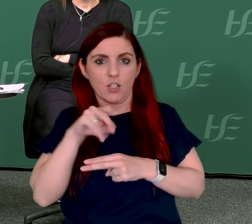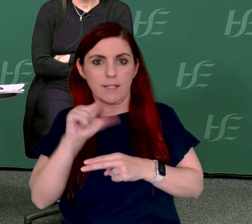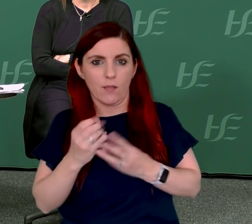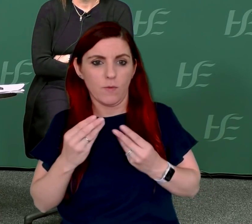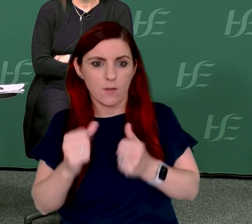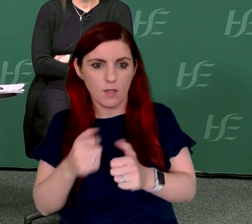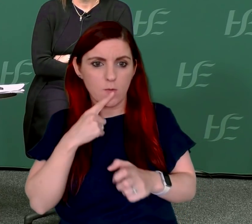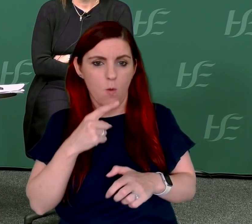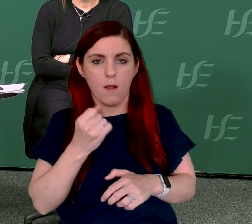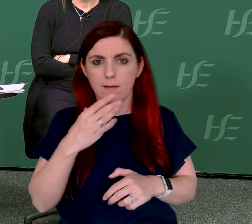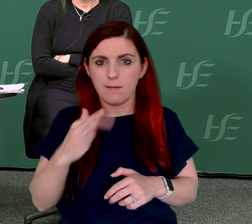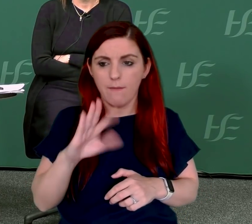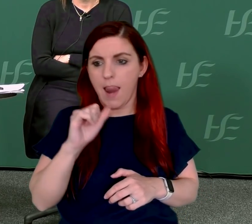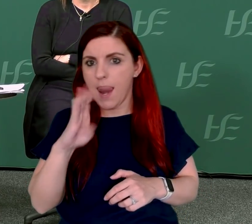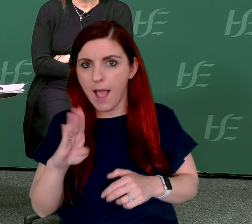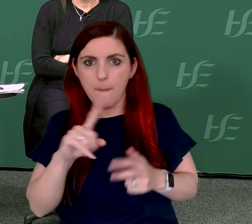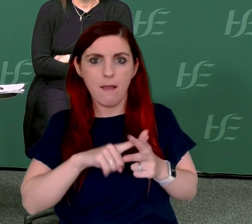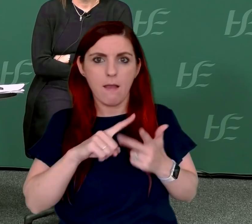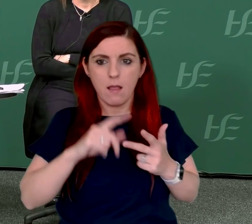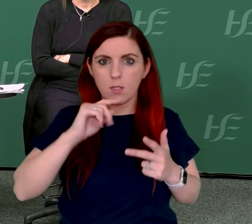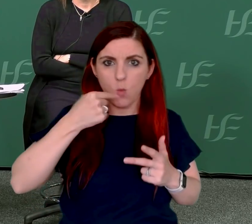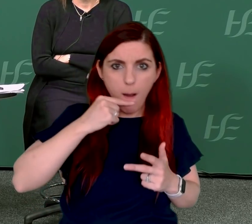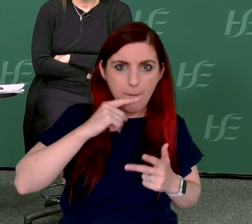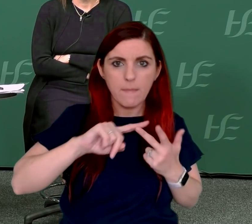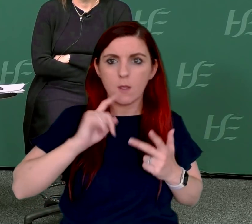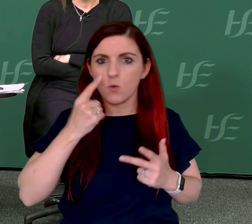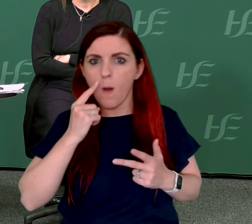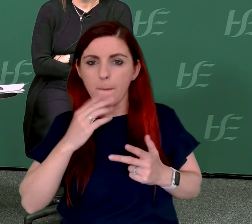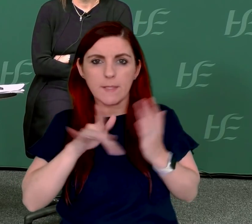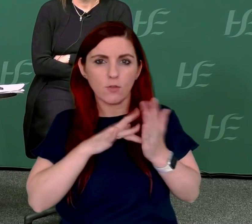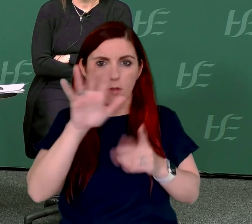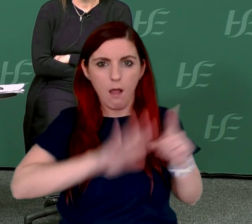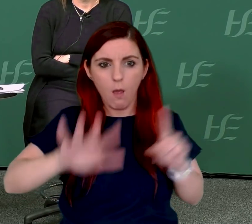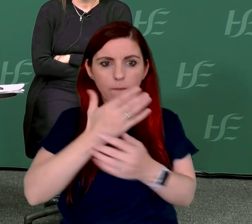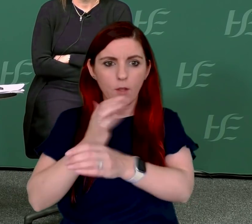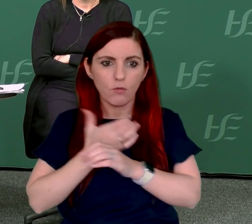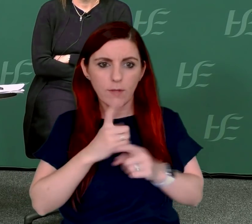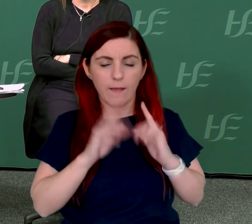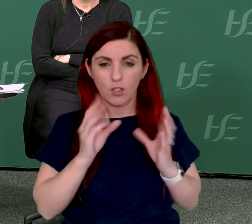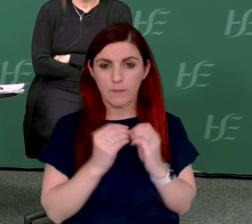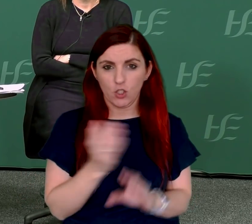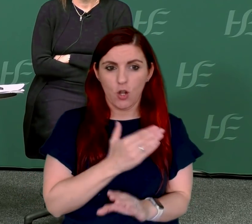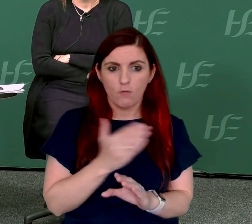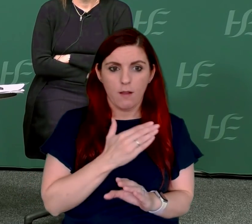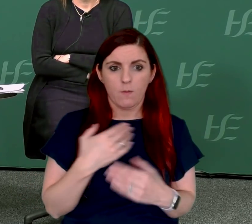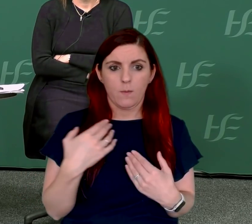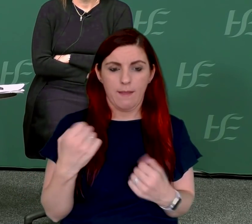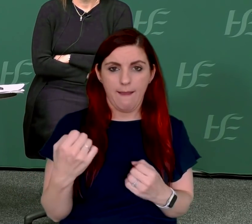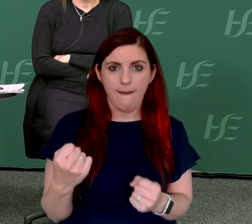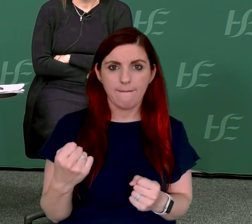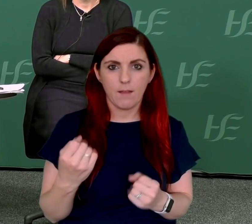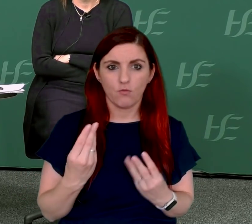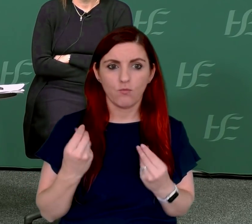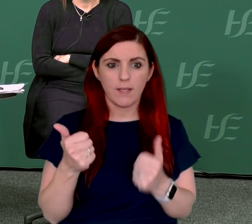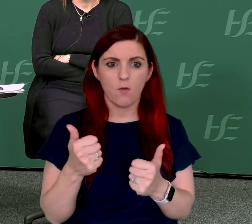our lab capacity, our swabbing capacity, our swabbing centres all across the country. I mentioned in my early presentation, we have a